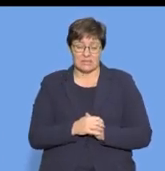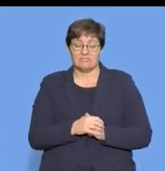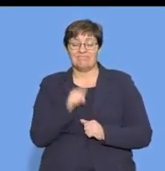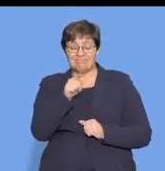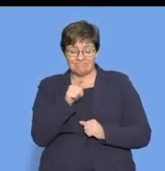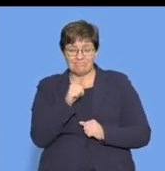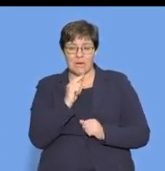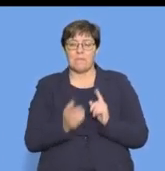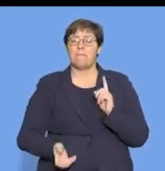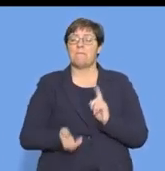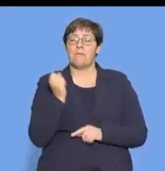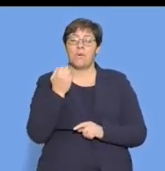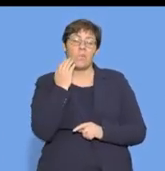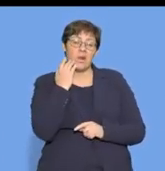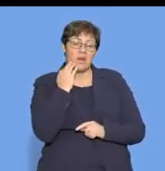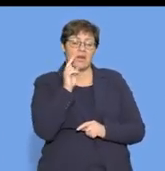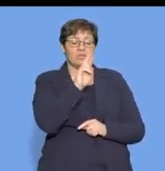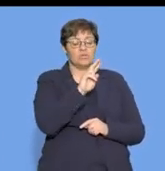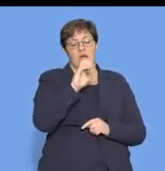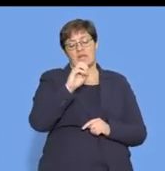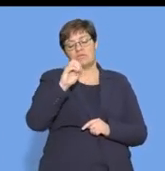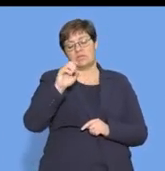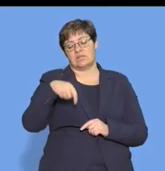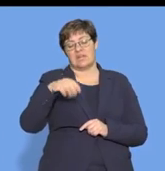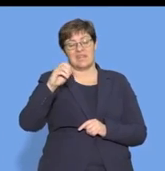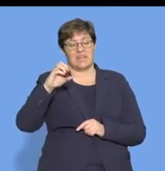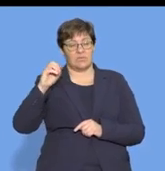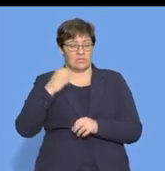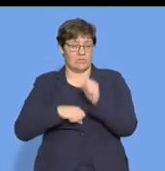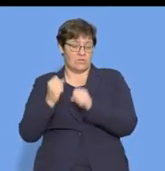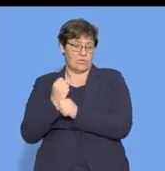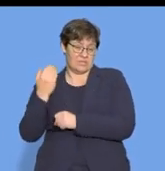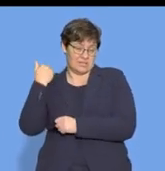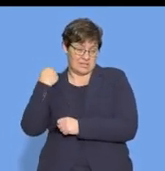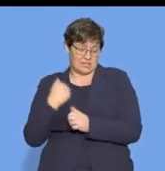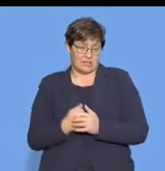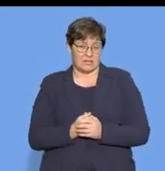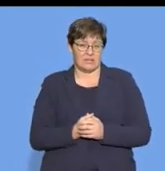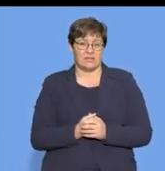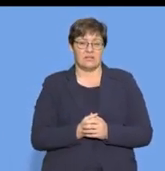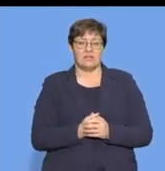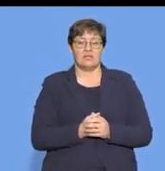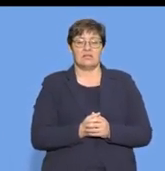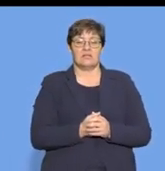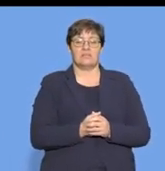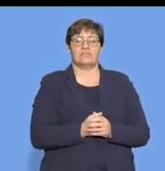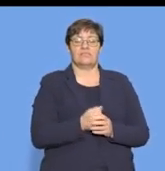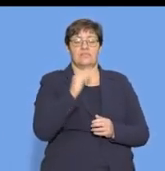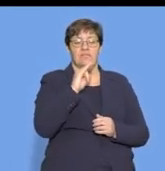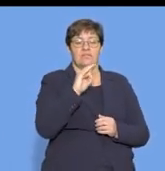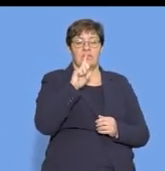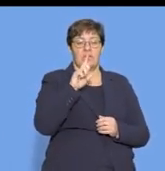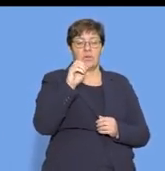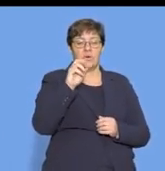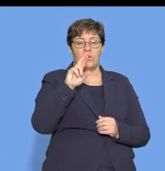learn. And we see that Homo sapiens emerged about 200,000 years ago.